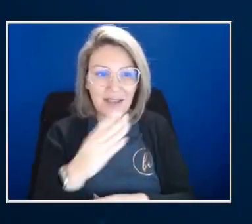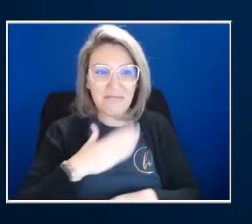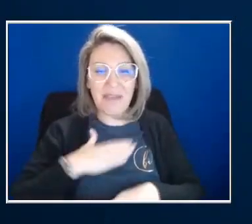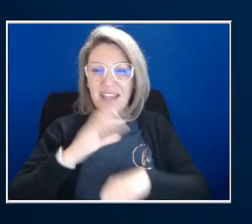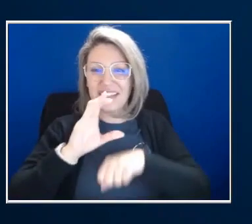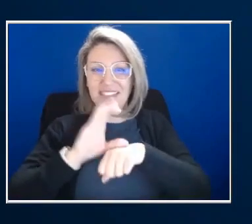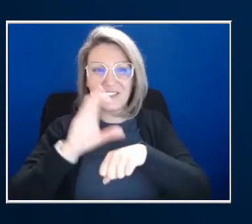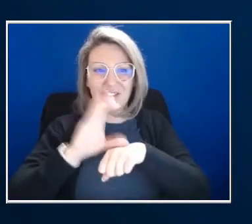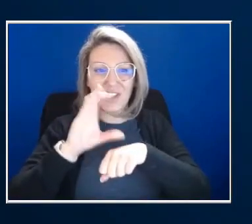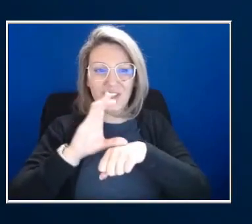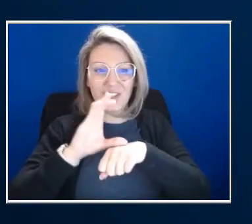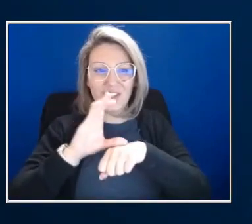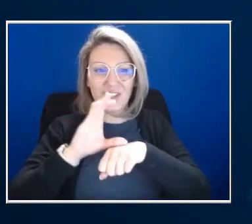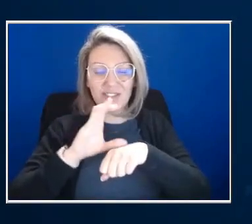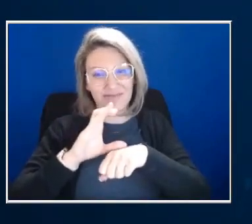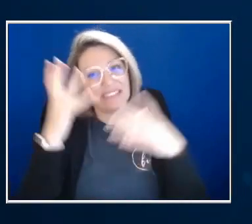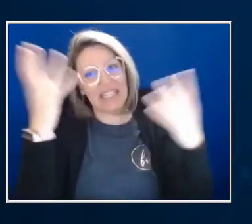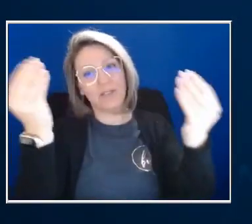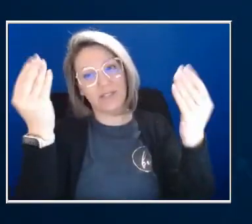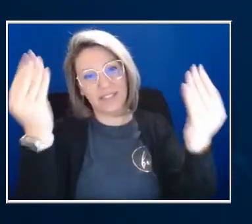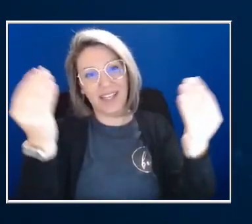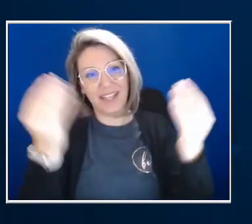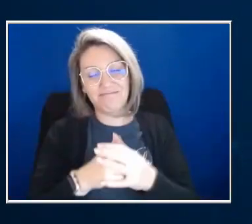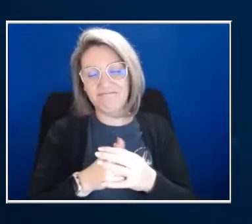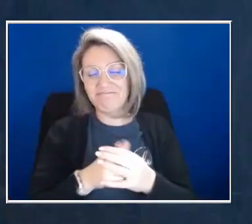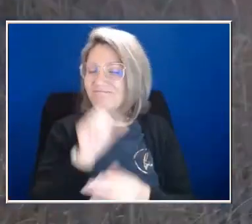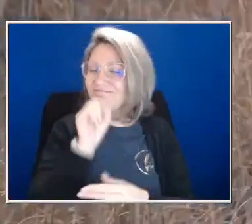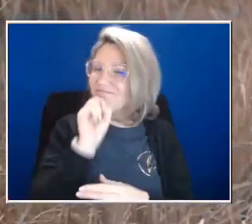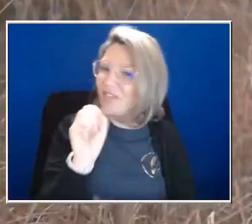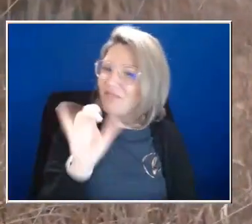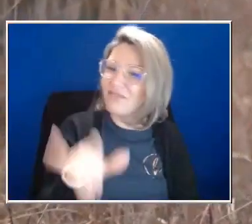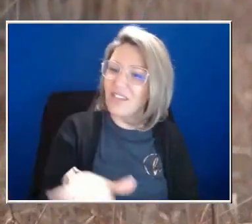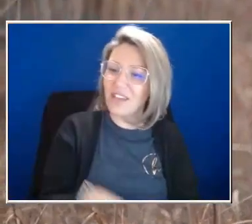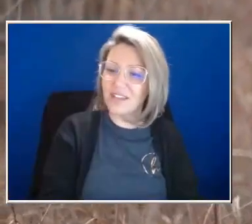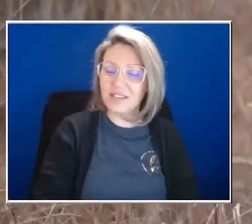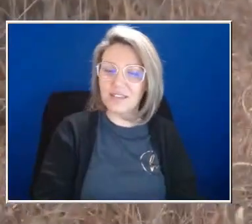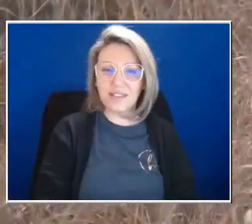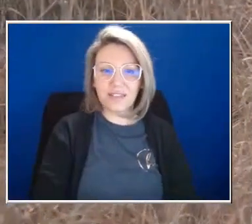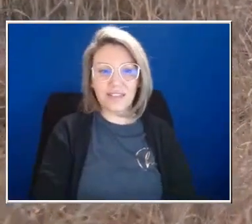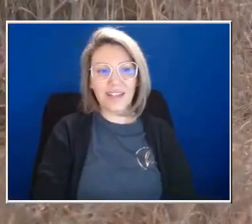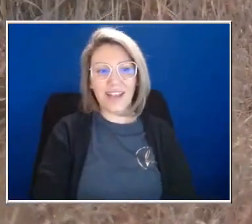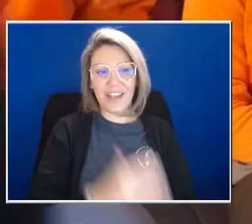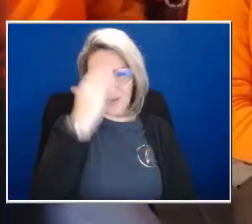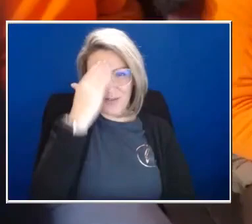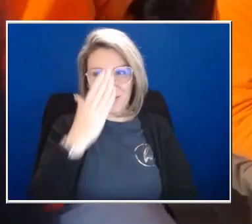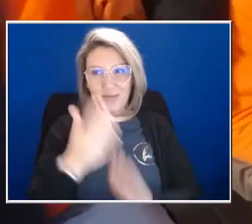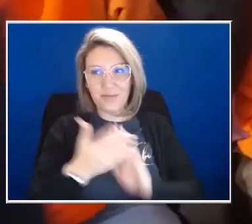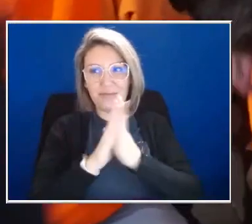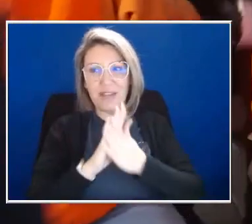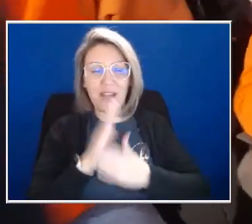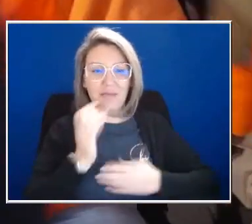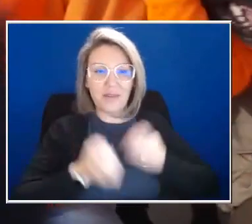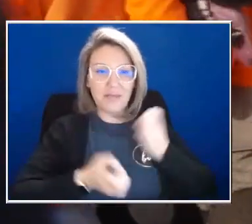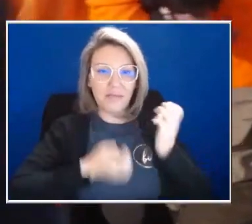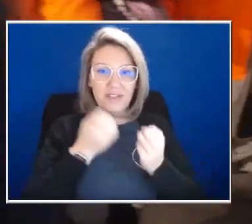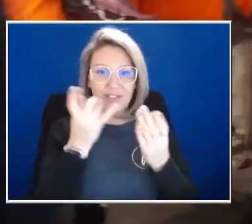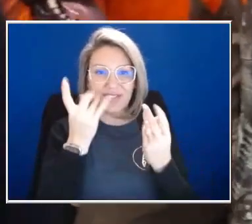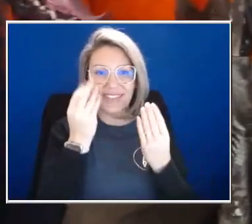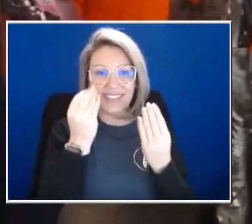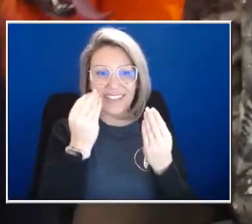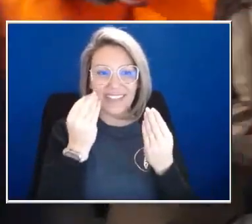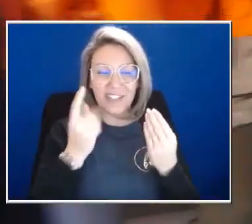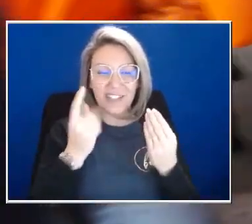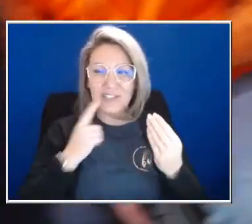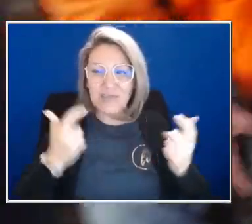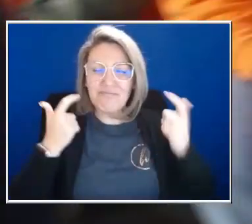outside. I love that. And I know you get emotional thinking about this, Corey. I know you're big and burly and rough and gruff,